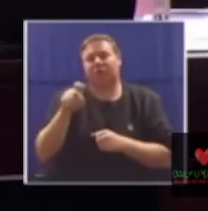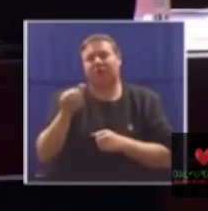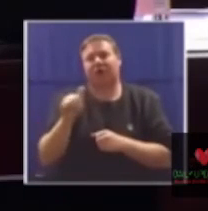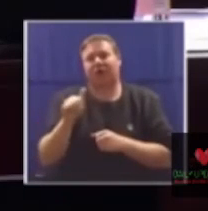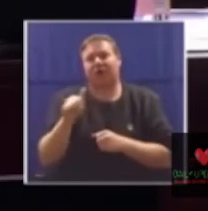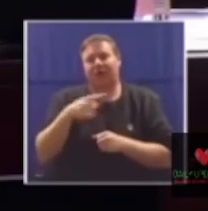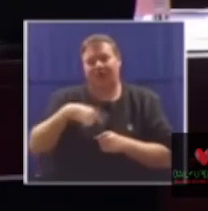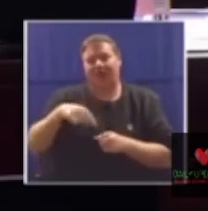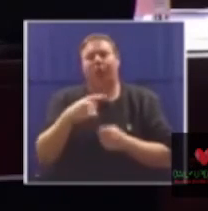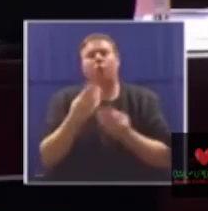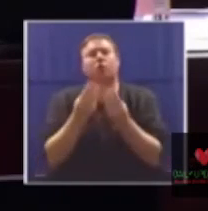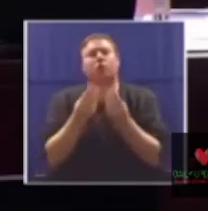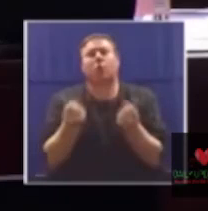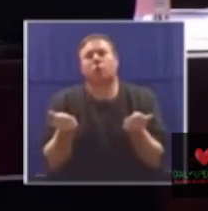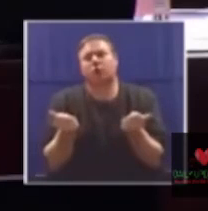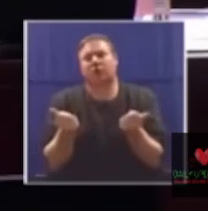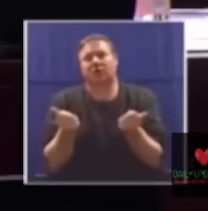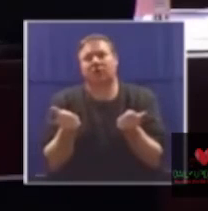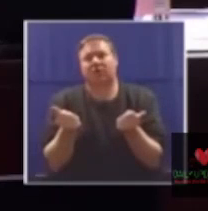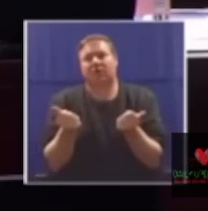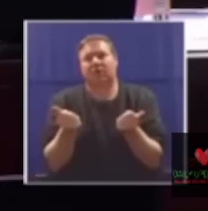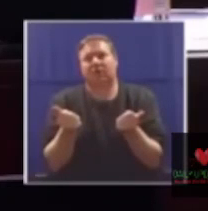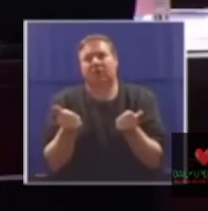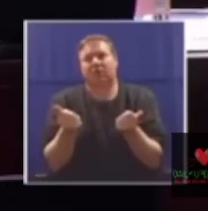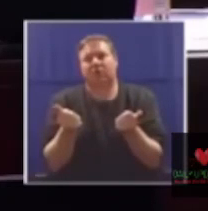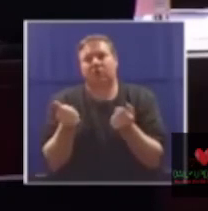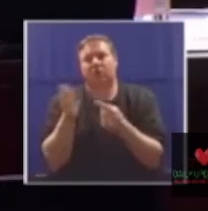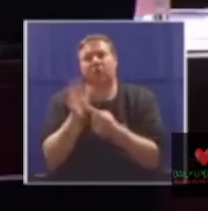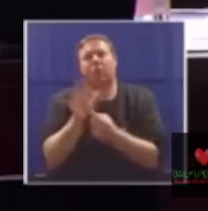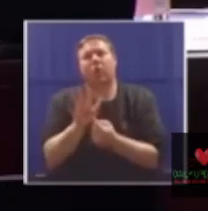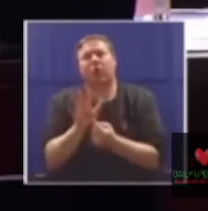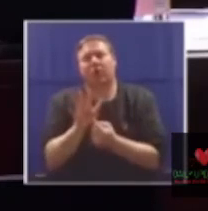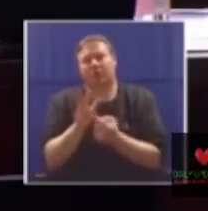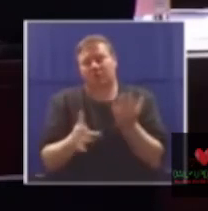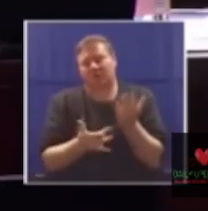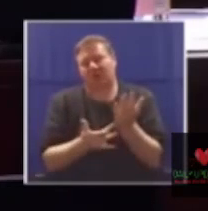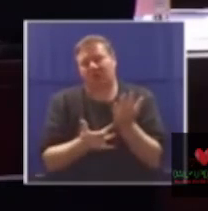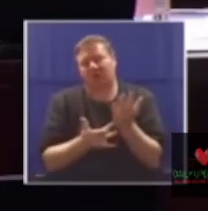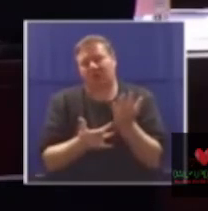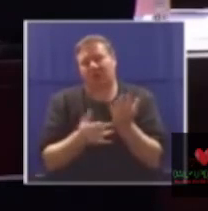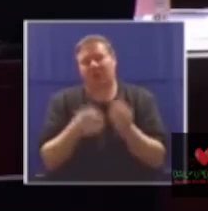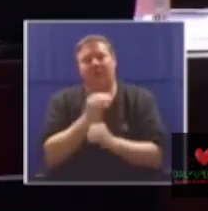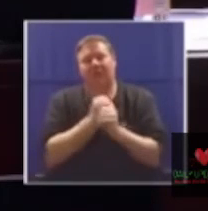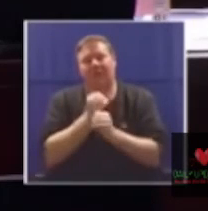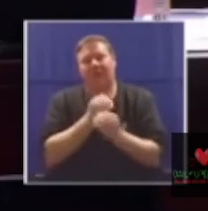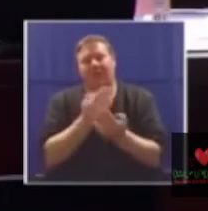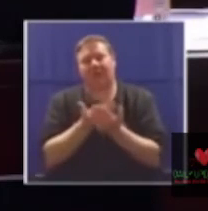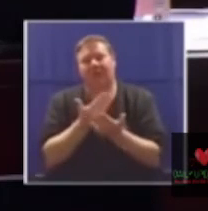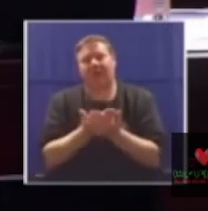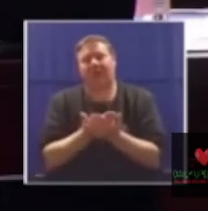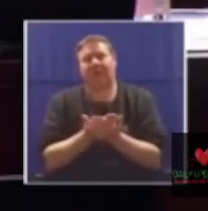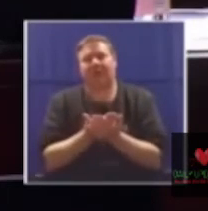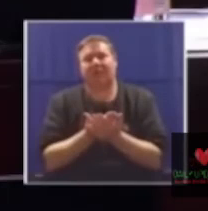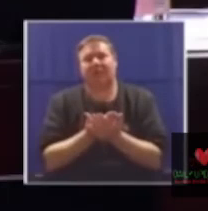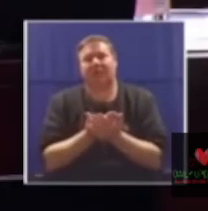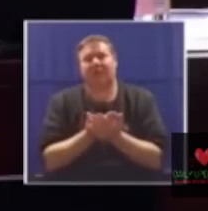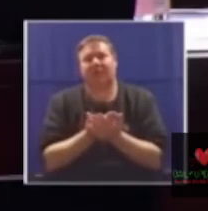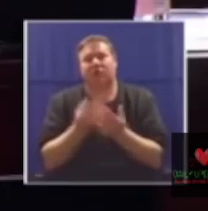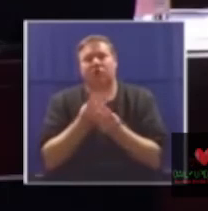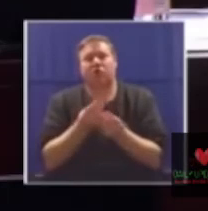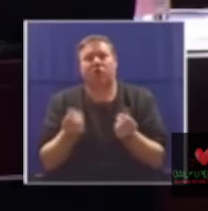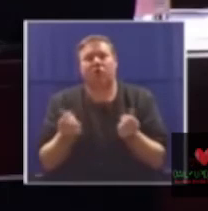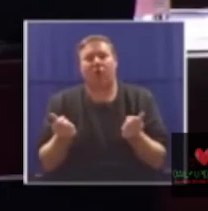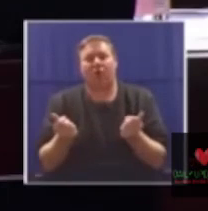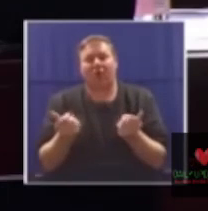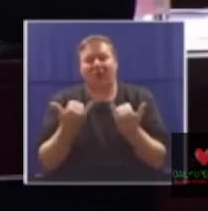our solutions extend to even the technical and mechanical capacity to resolve what